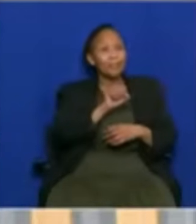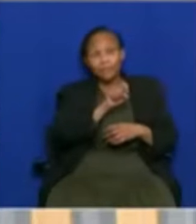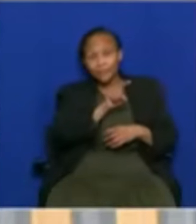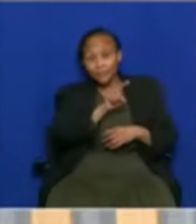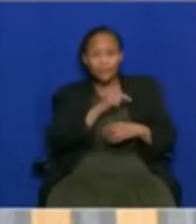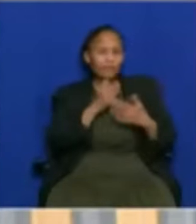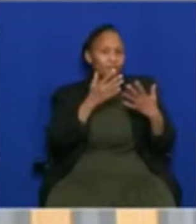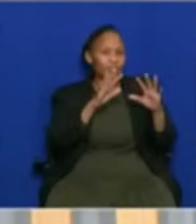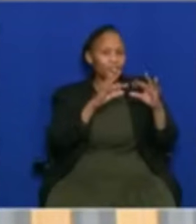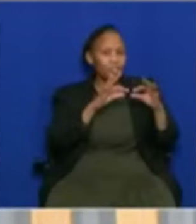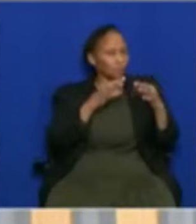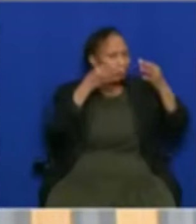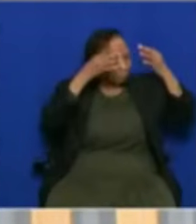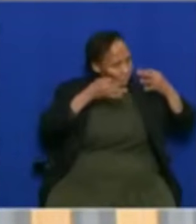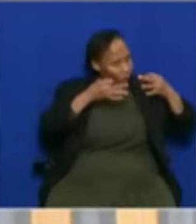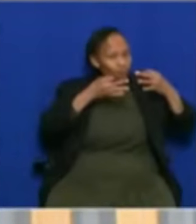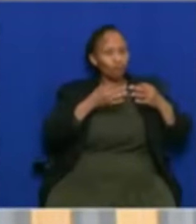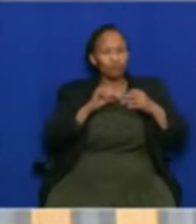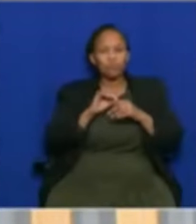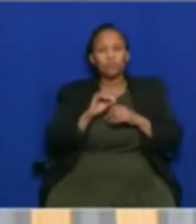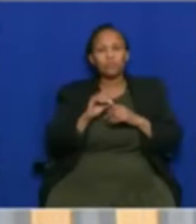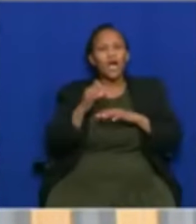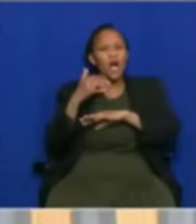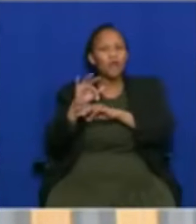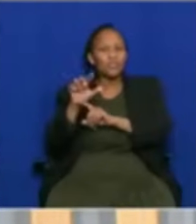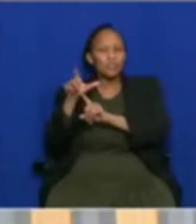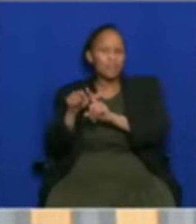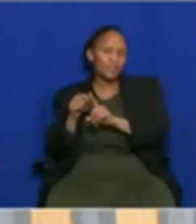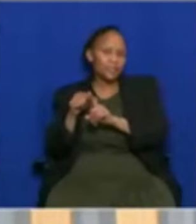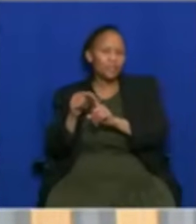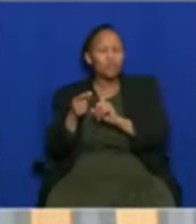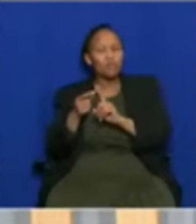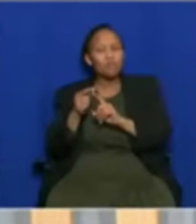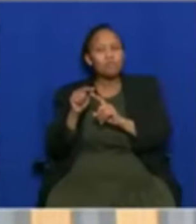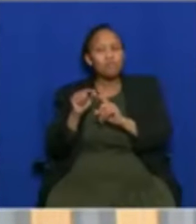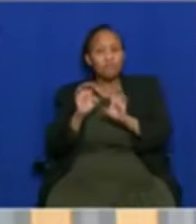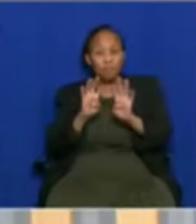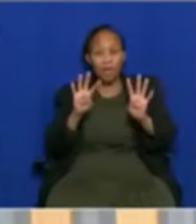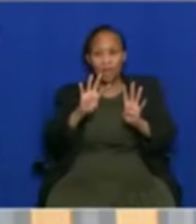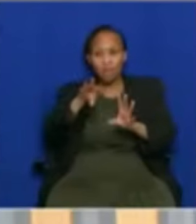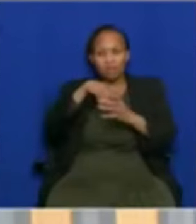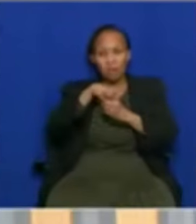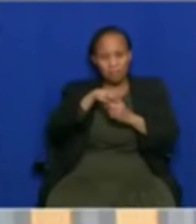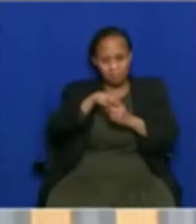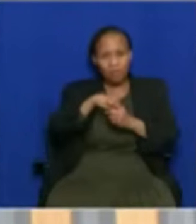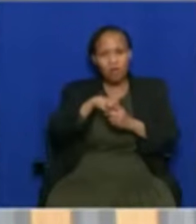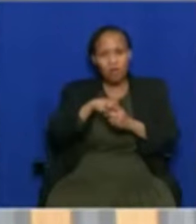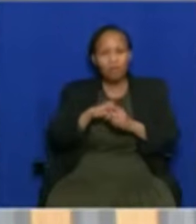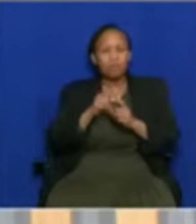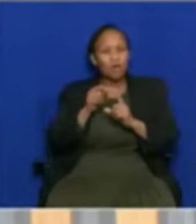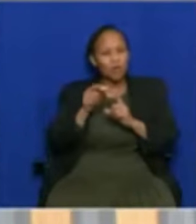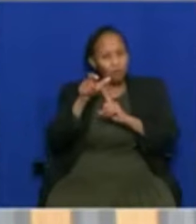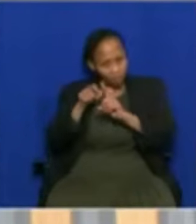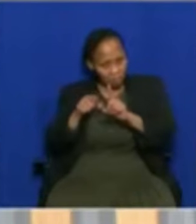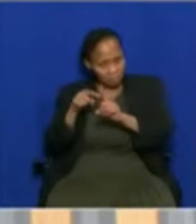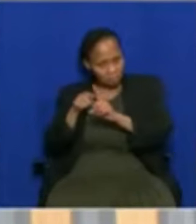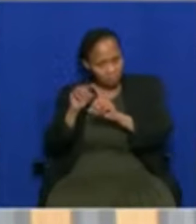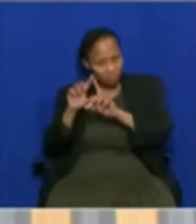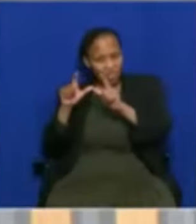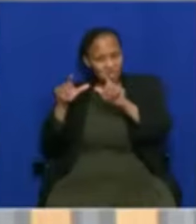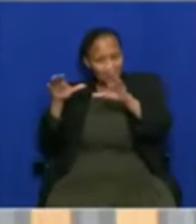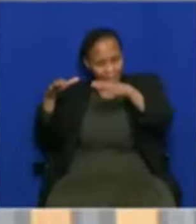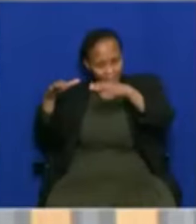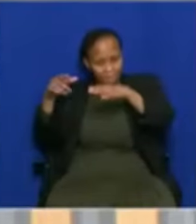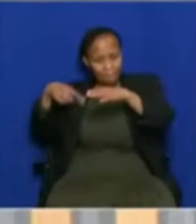in the panel who's outside of the environment of crime intelligence? Not only that,